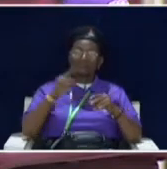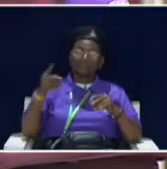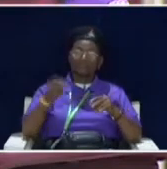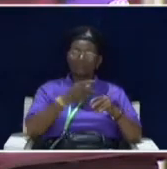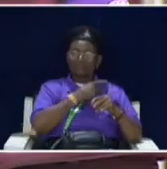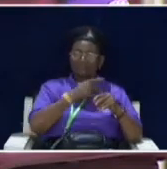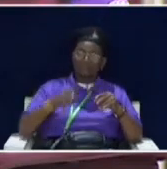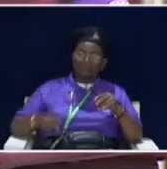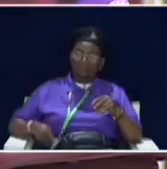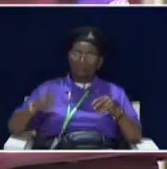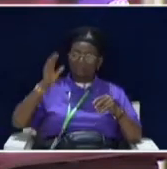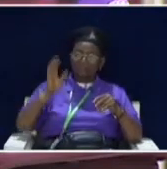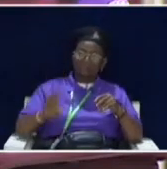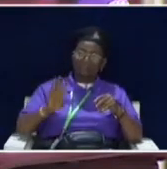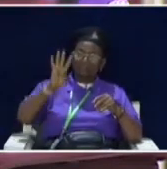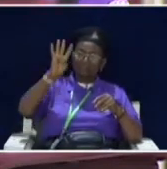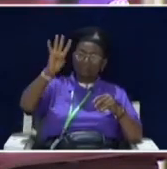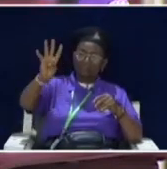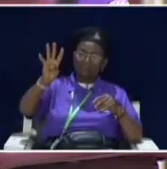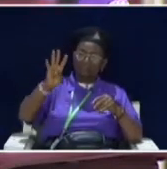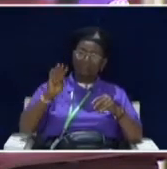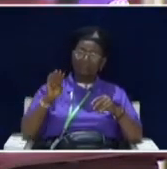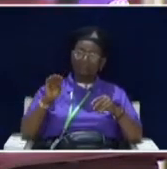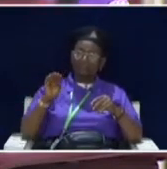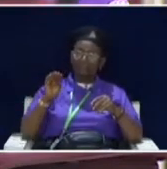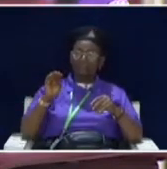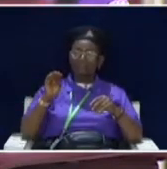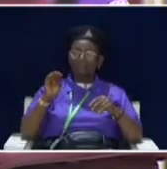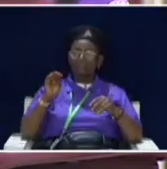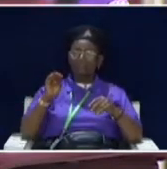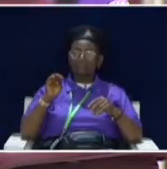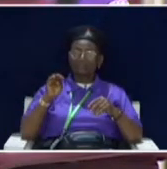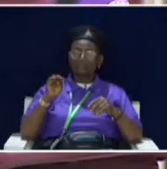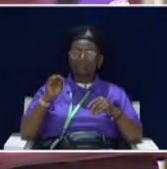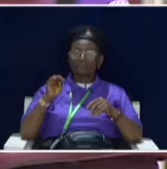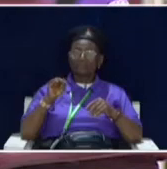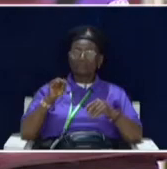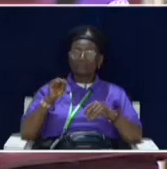chapter 4, I want back a jury, Kenny.